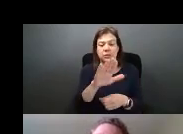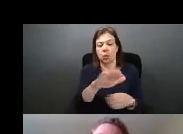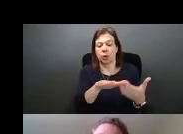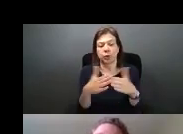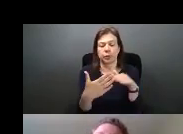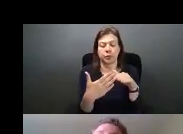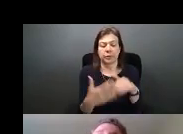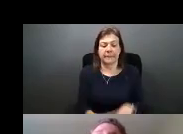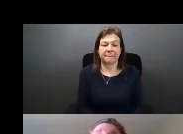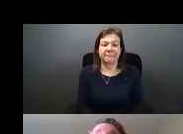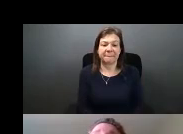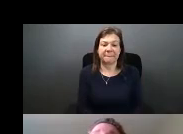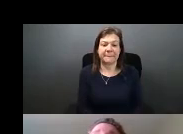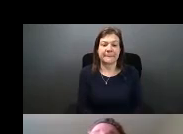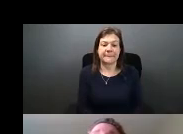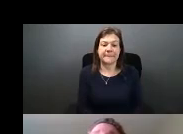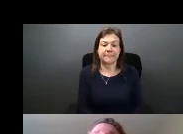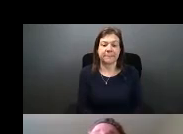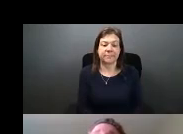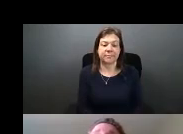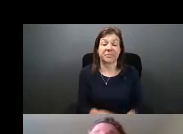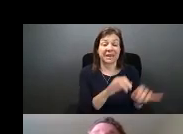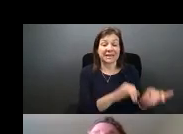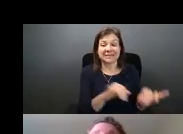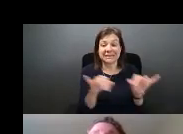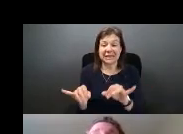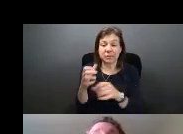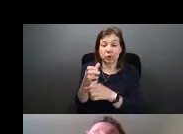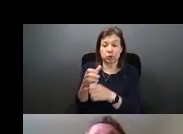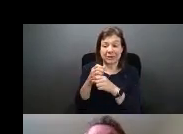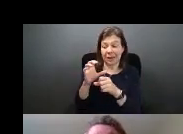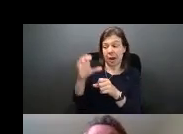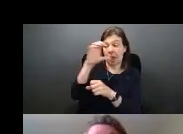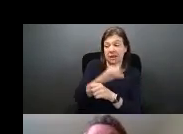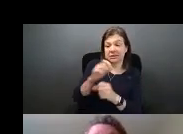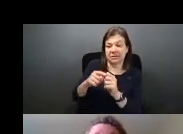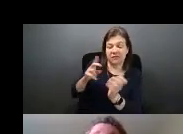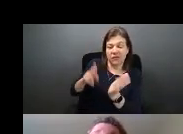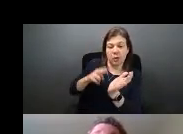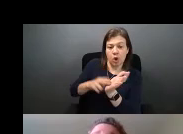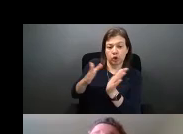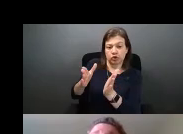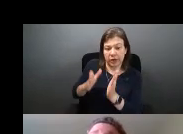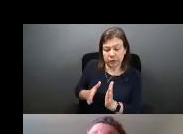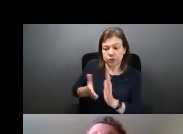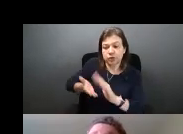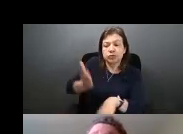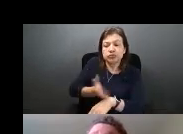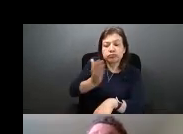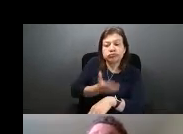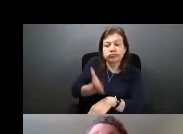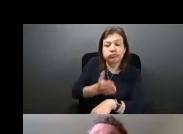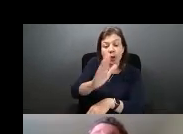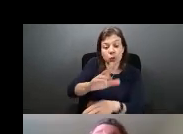community. Just as you would receive an estimate from a contractor to renovate your